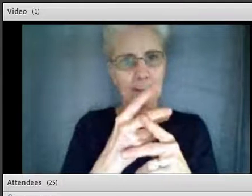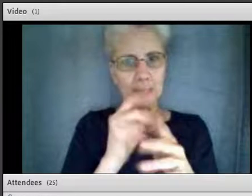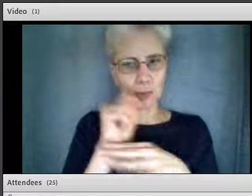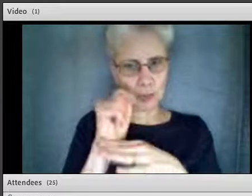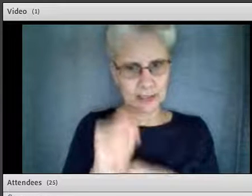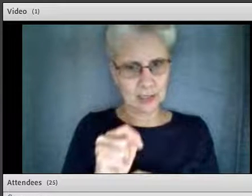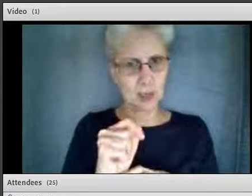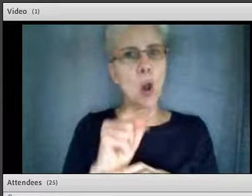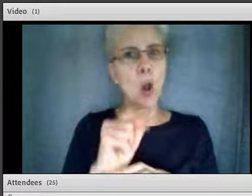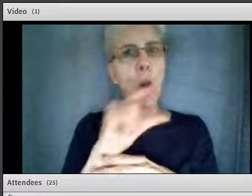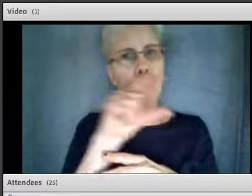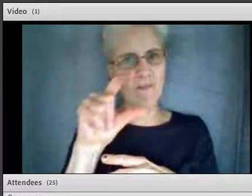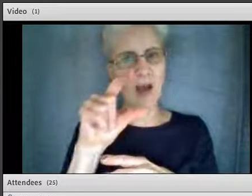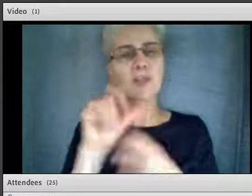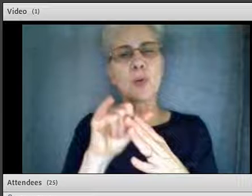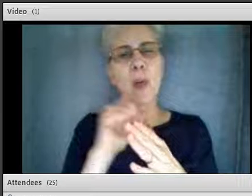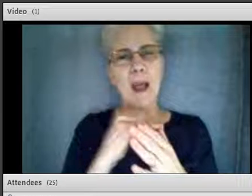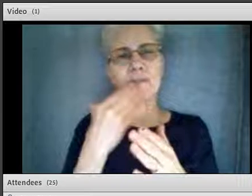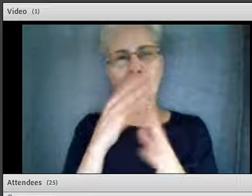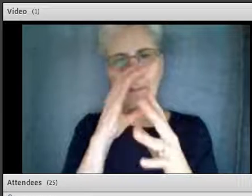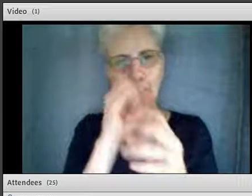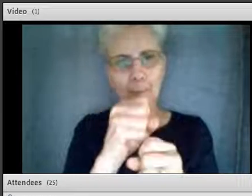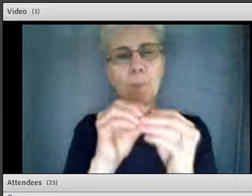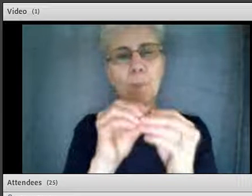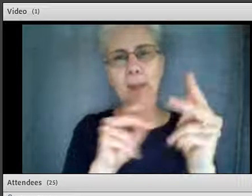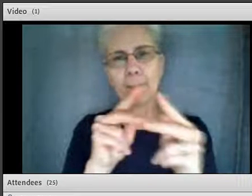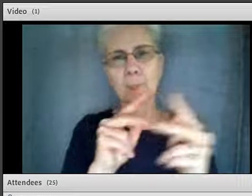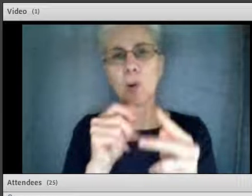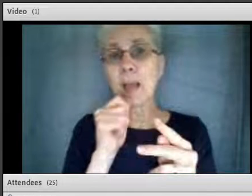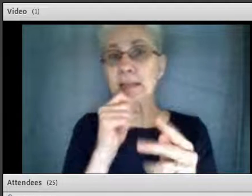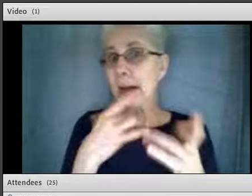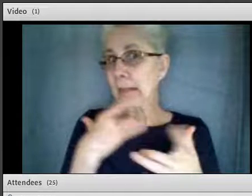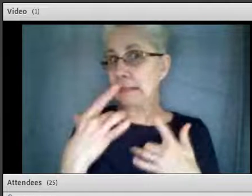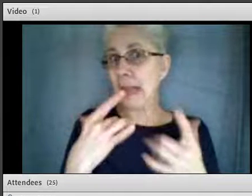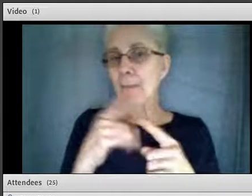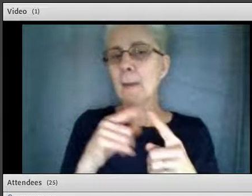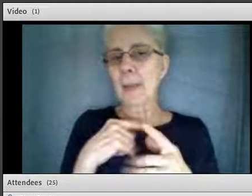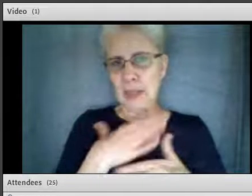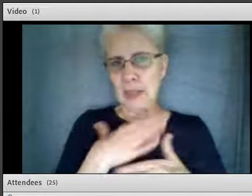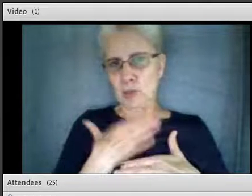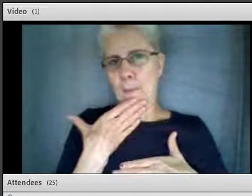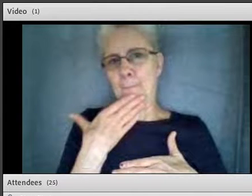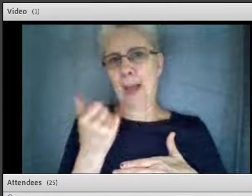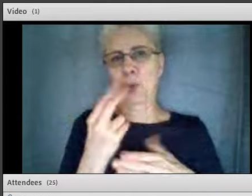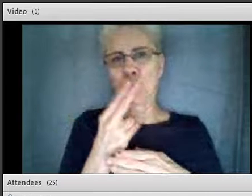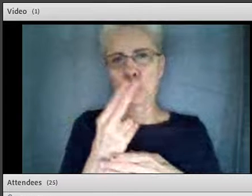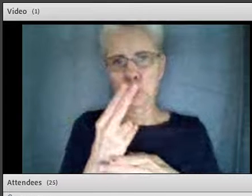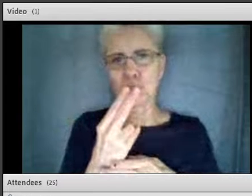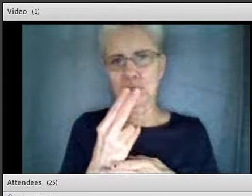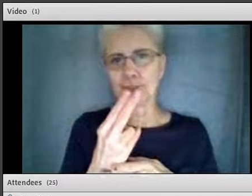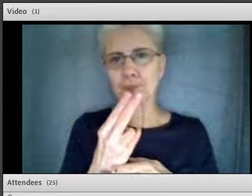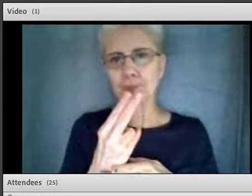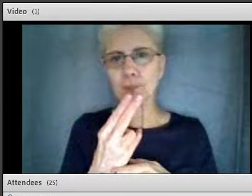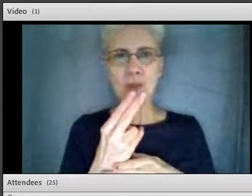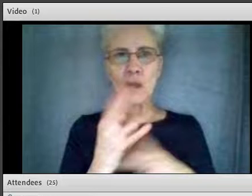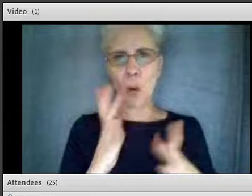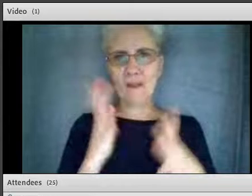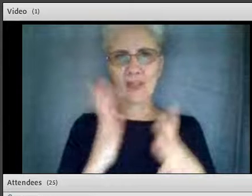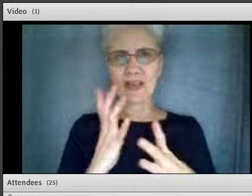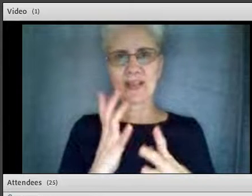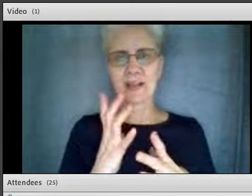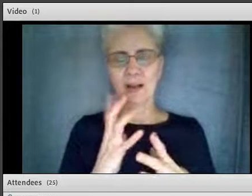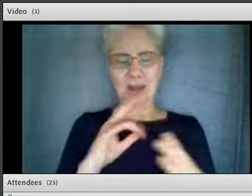more people, maybe it's not the most exciting thing, but people like it a little. You have a lot, people don't have this like gut reaction that they're like, oh, the library site,